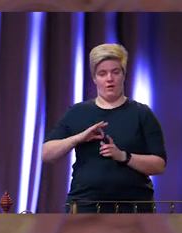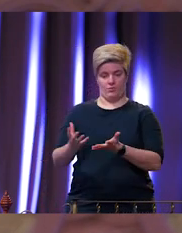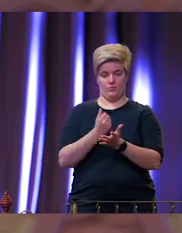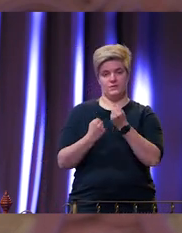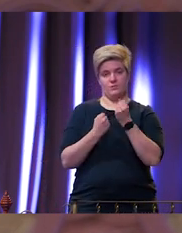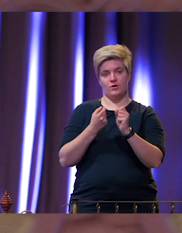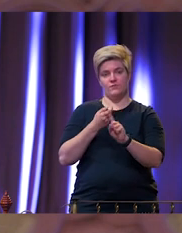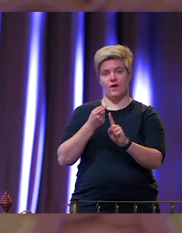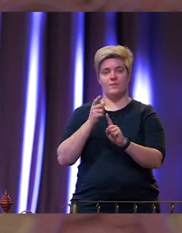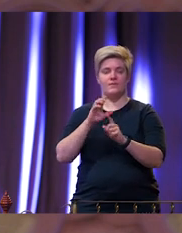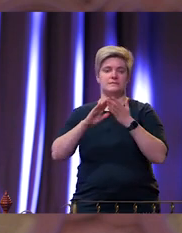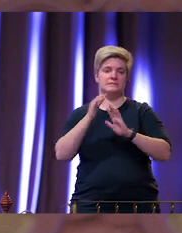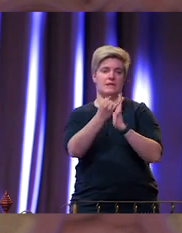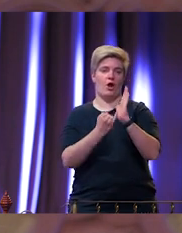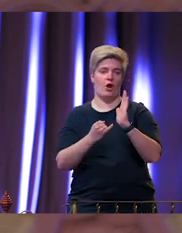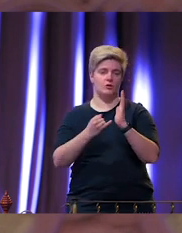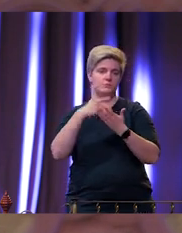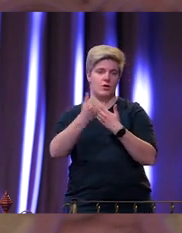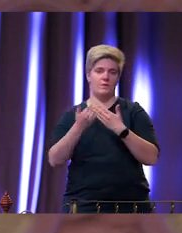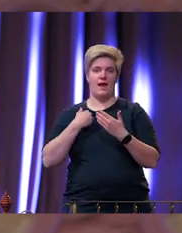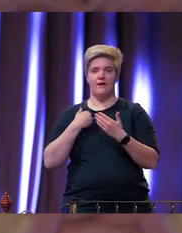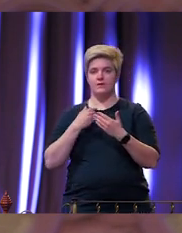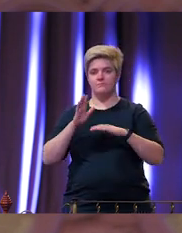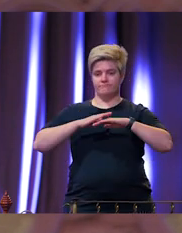program to have renewable two-year grants.